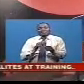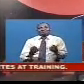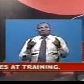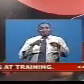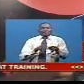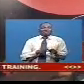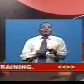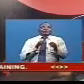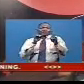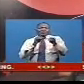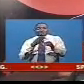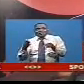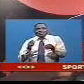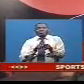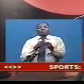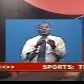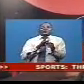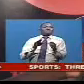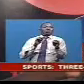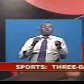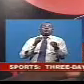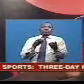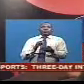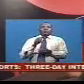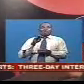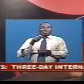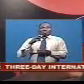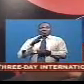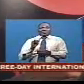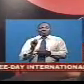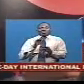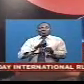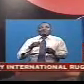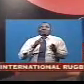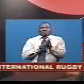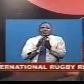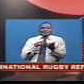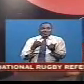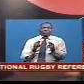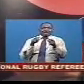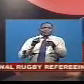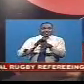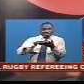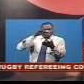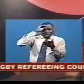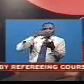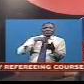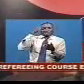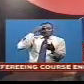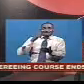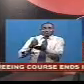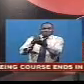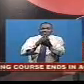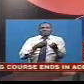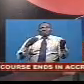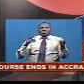see sometimes they come when you are going to teach something or they'll tell you no, they want rugby. So the interest is there. So now that we have come here, I think it